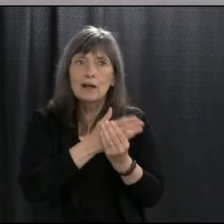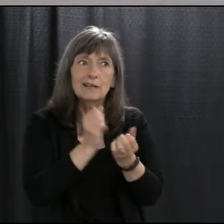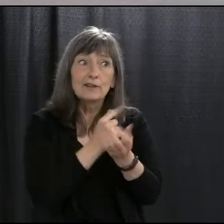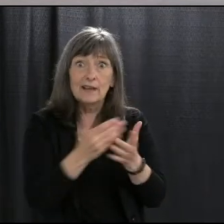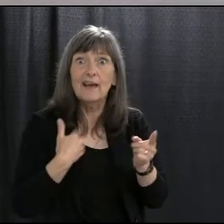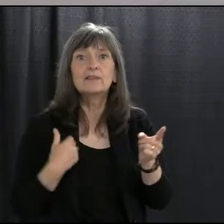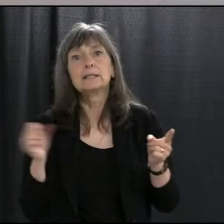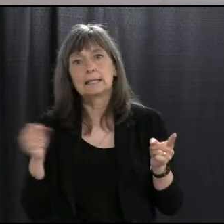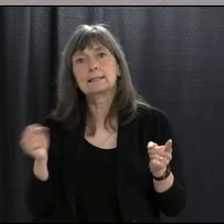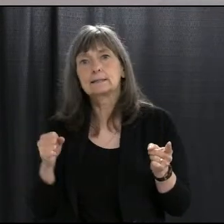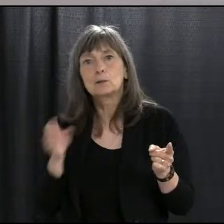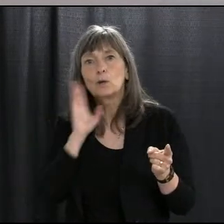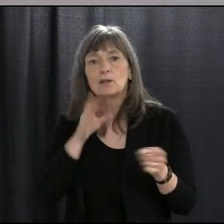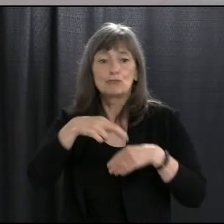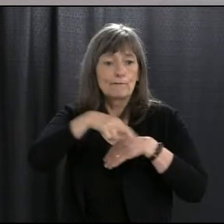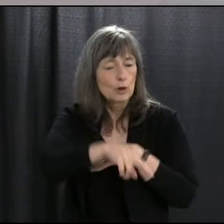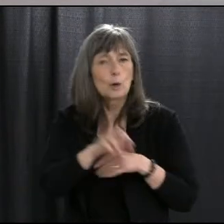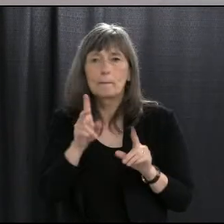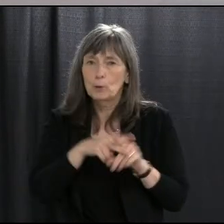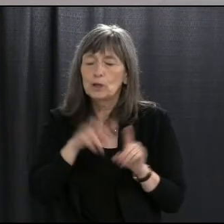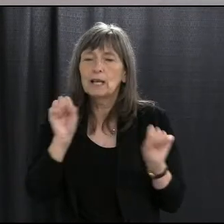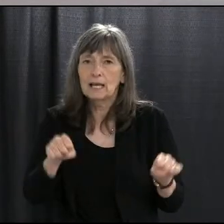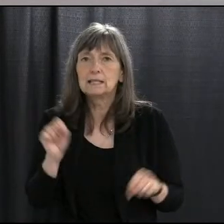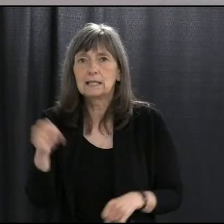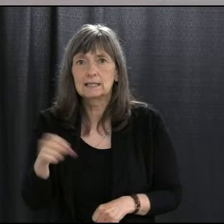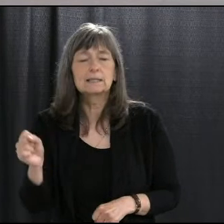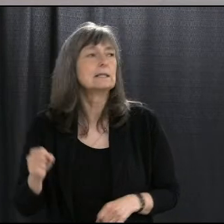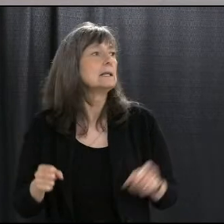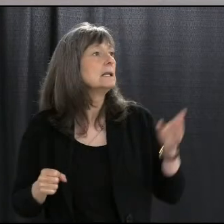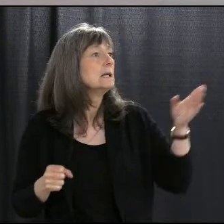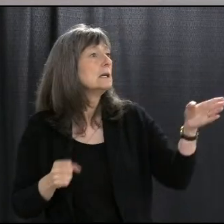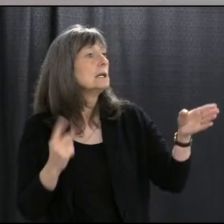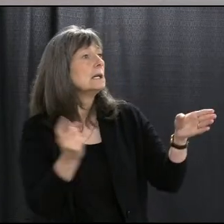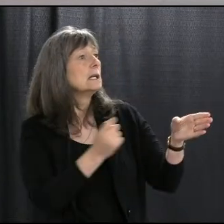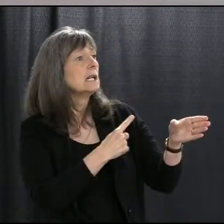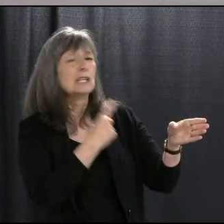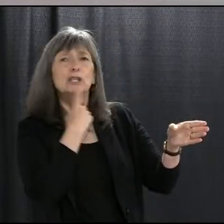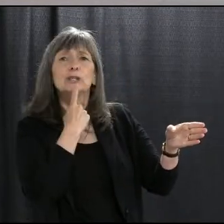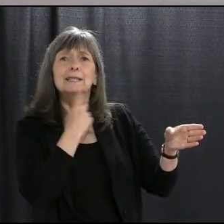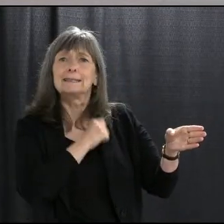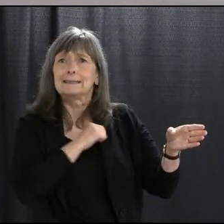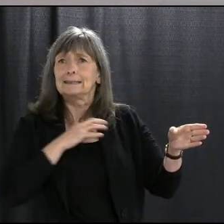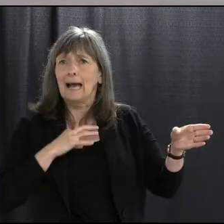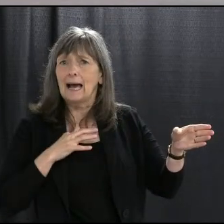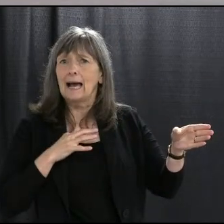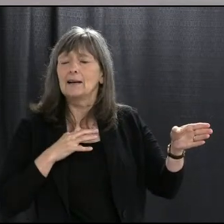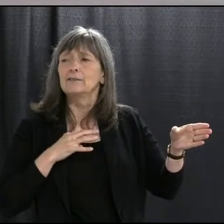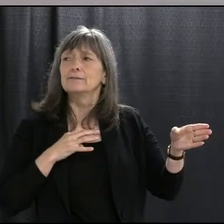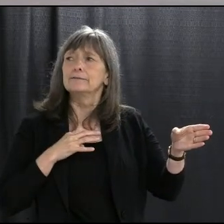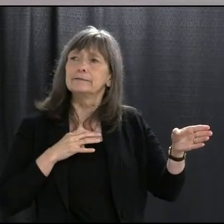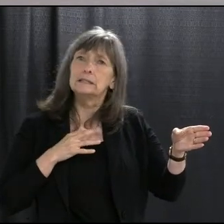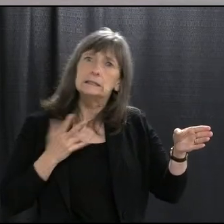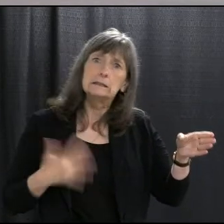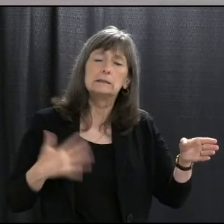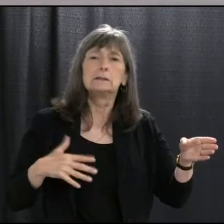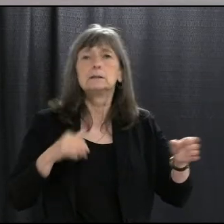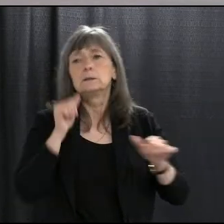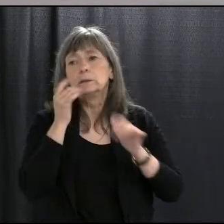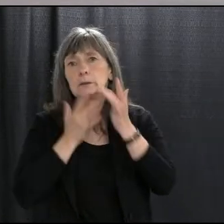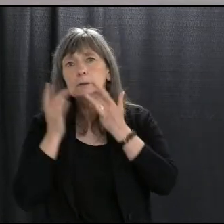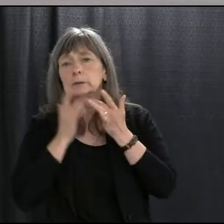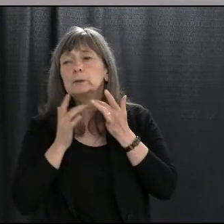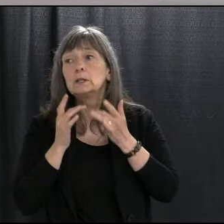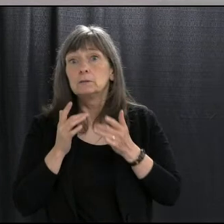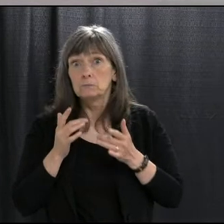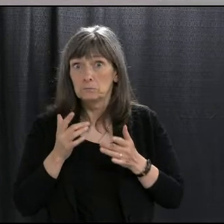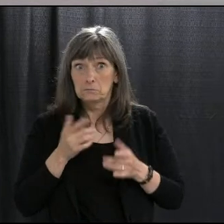Yeah. And so, I know you referenced, the strain on staffing as it is, so that's part of this, but people will still